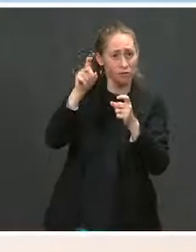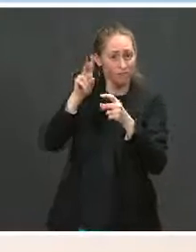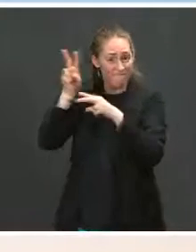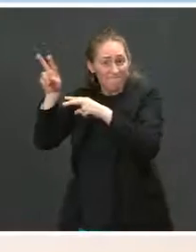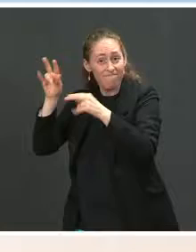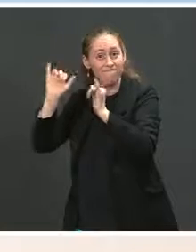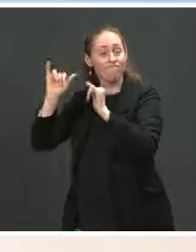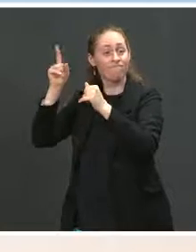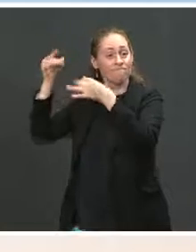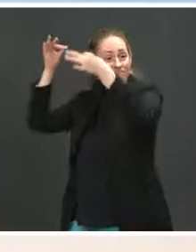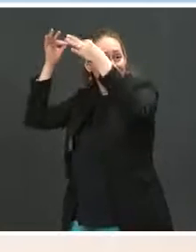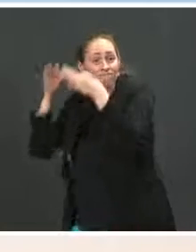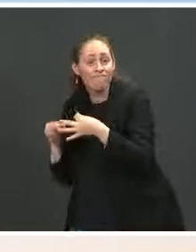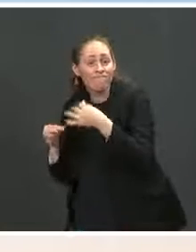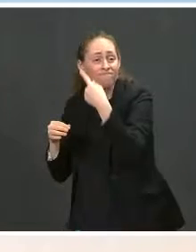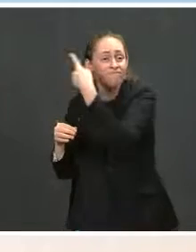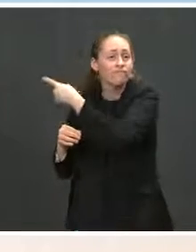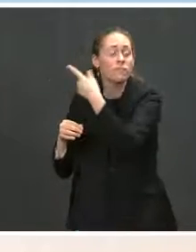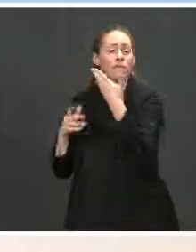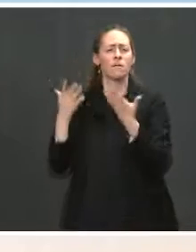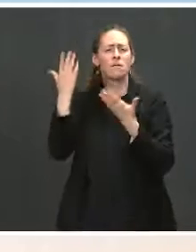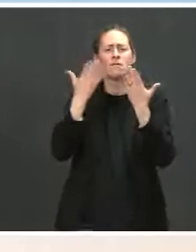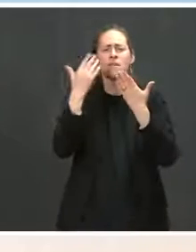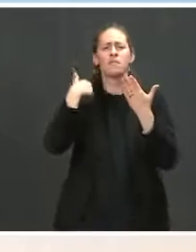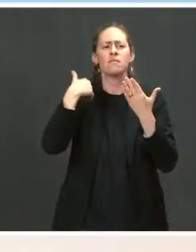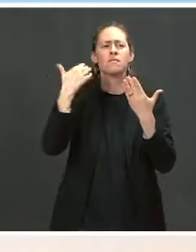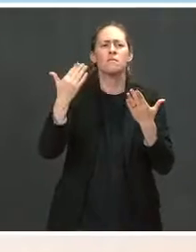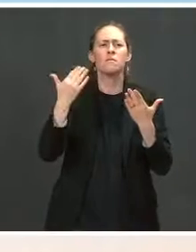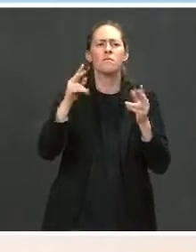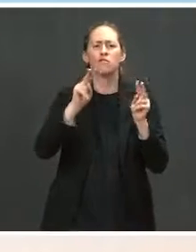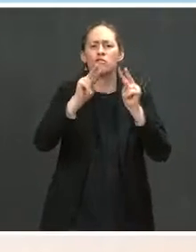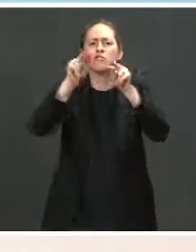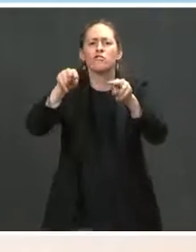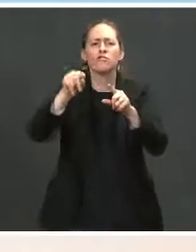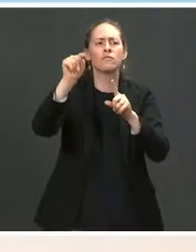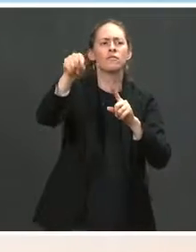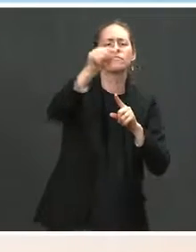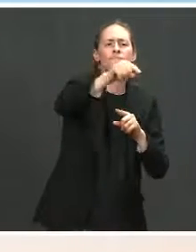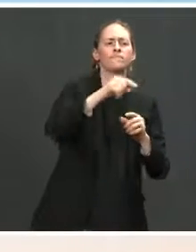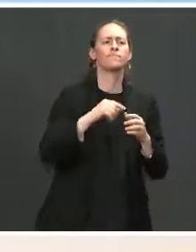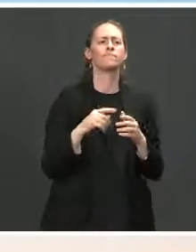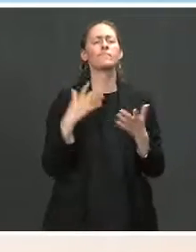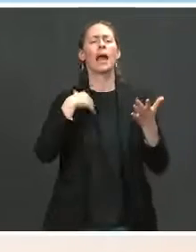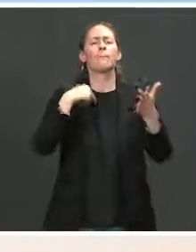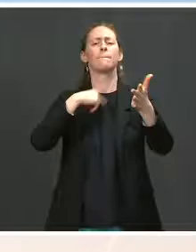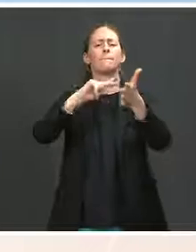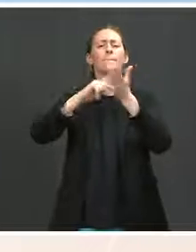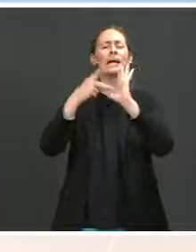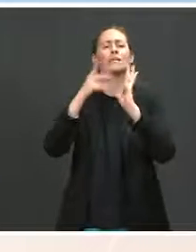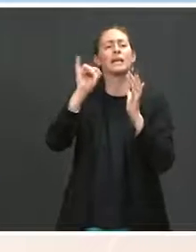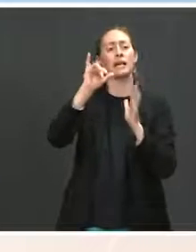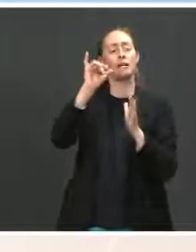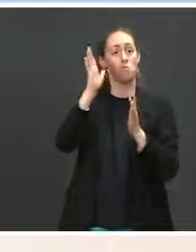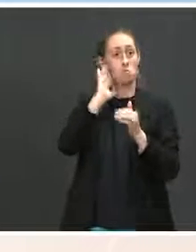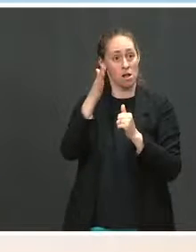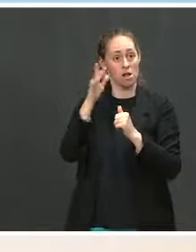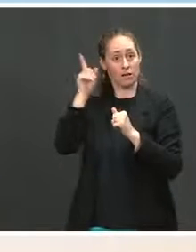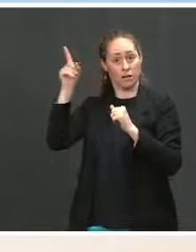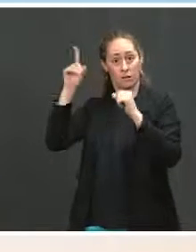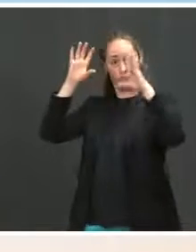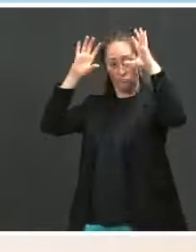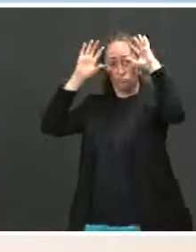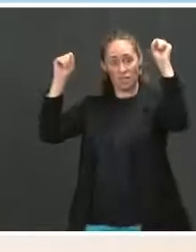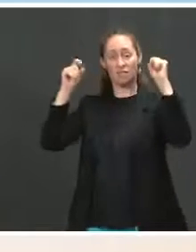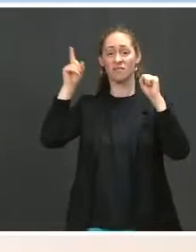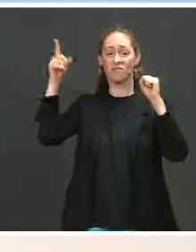of the global threats he's facing, he's looking at right now, that is an acceptable consequence if the U.S. is to pursue his